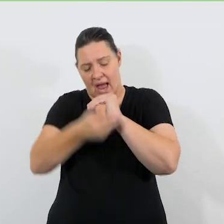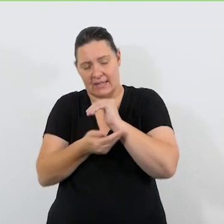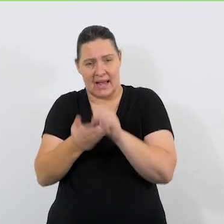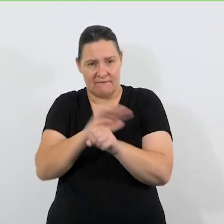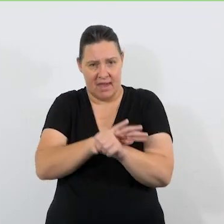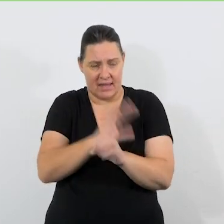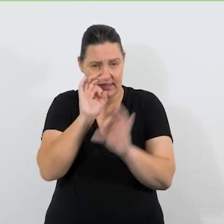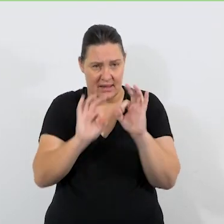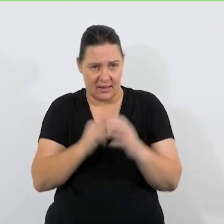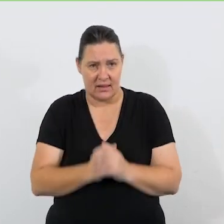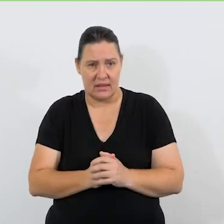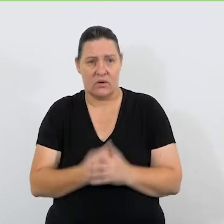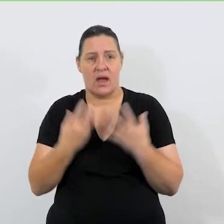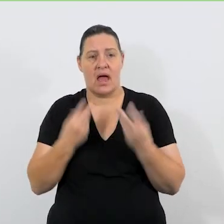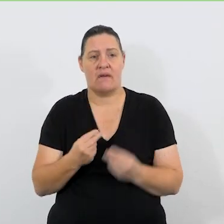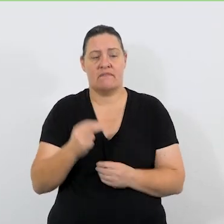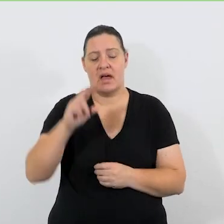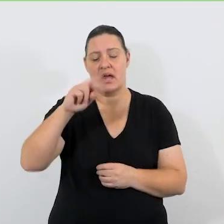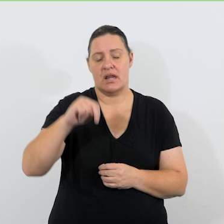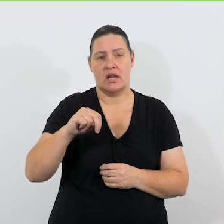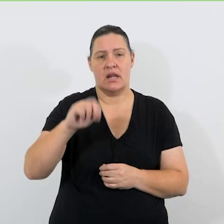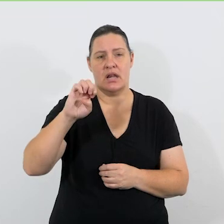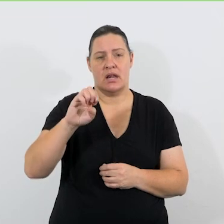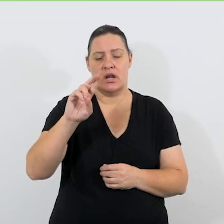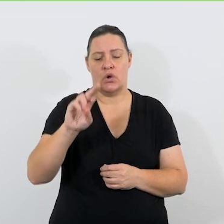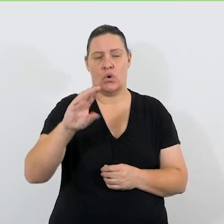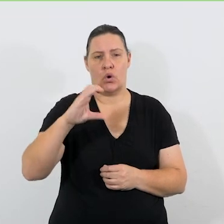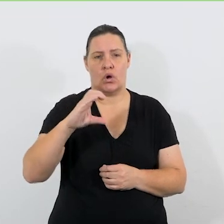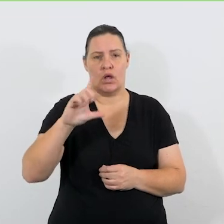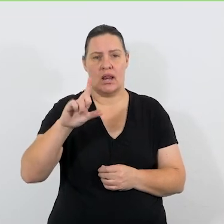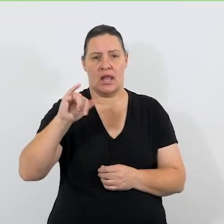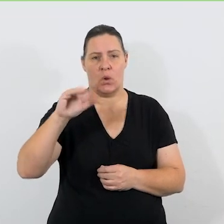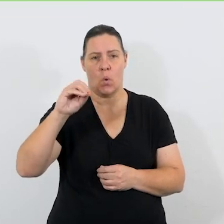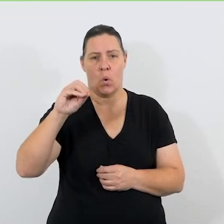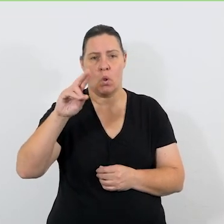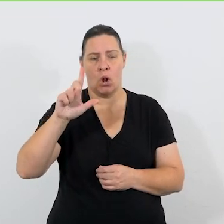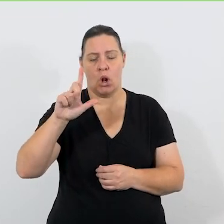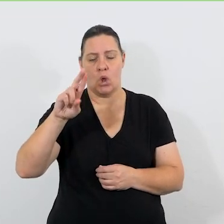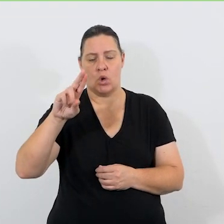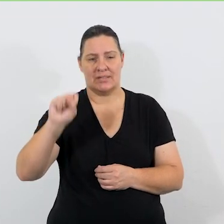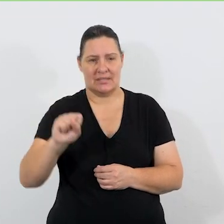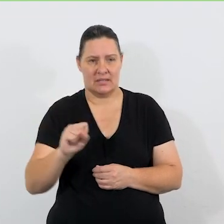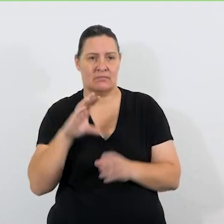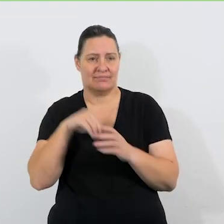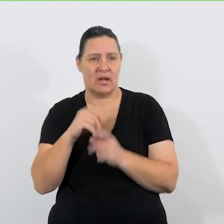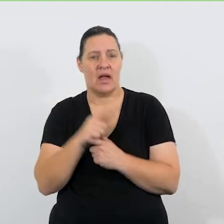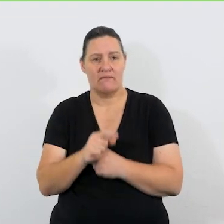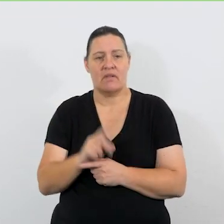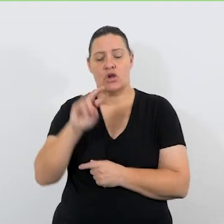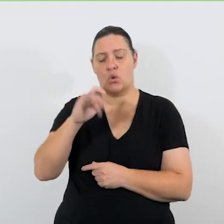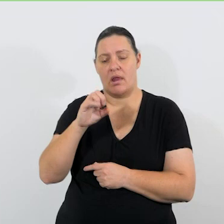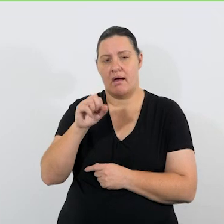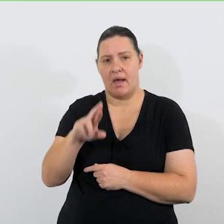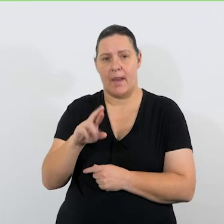the cell. And then we have a nucleolus, which we find inside the nucleus. We also have the